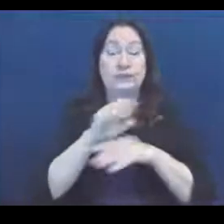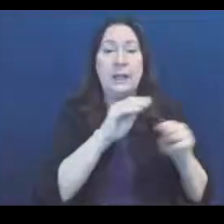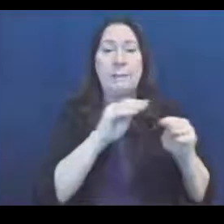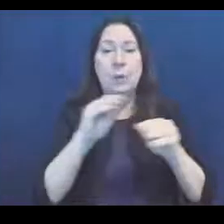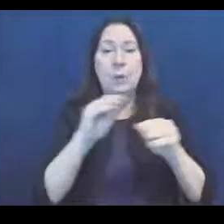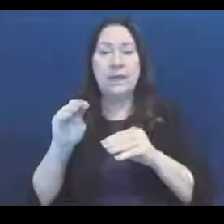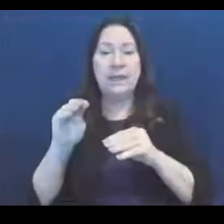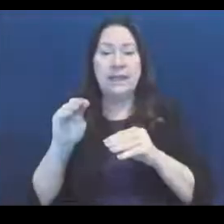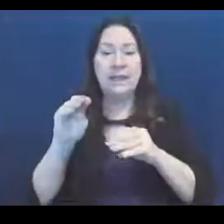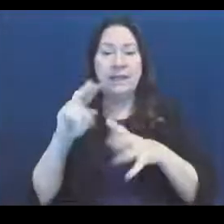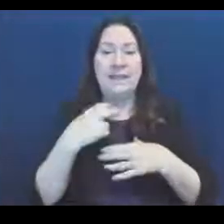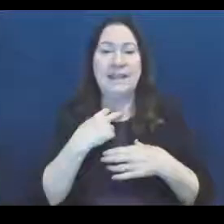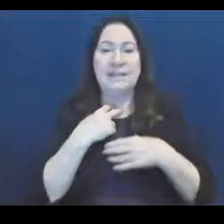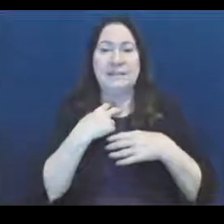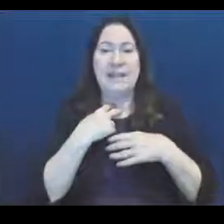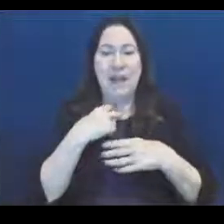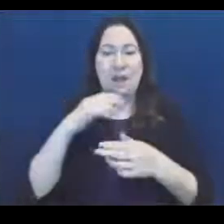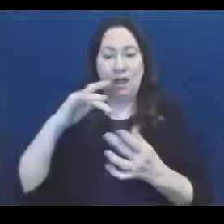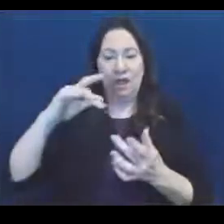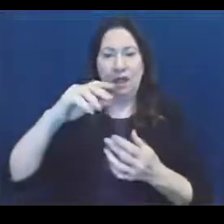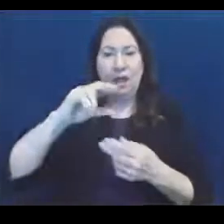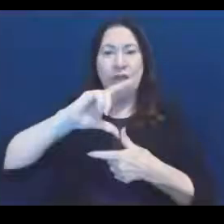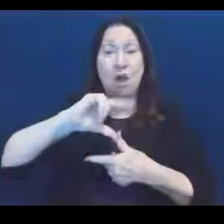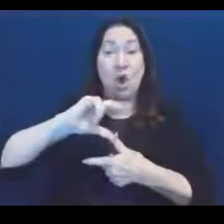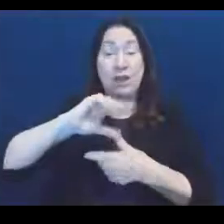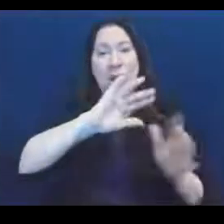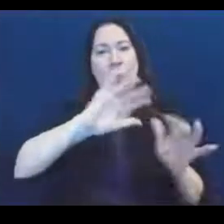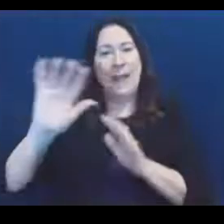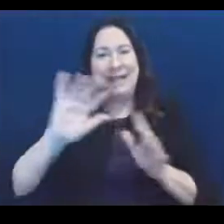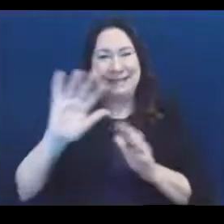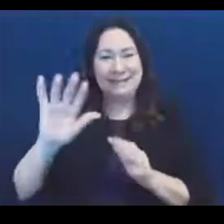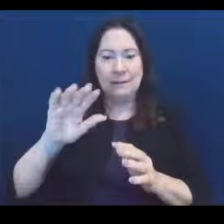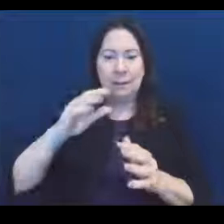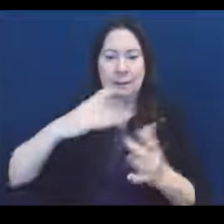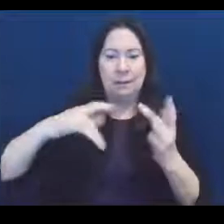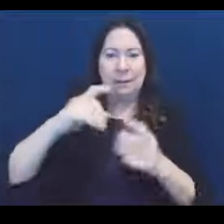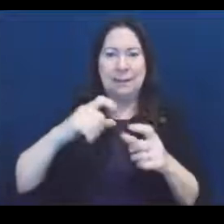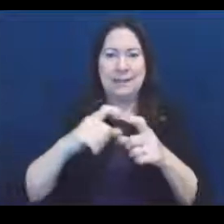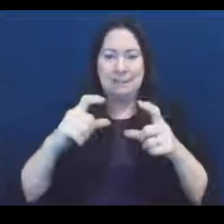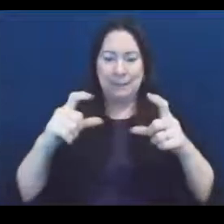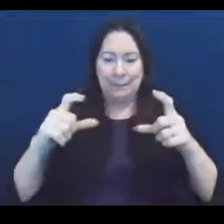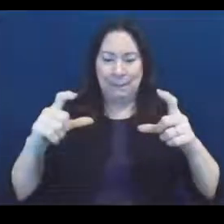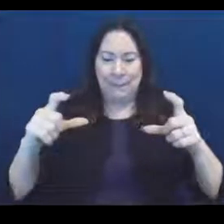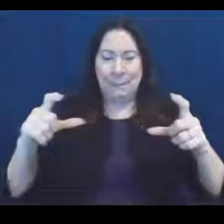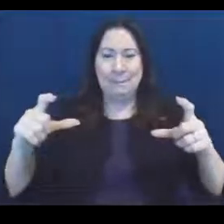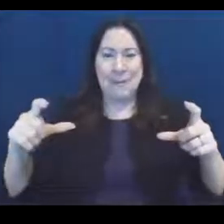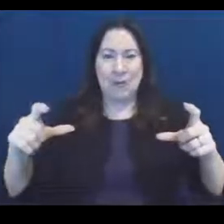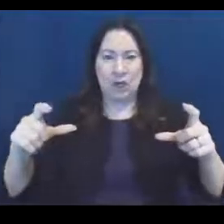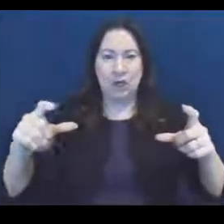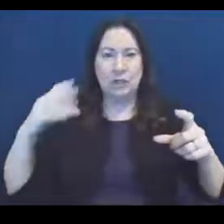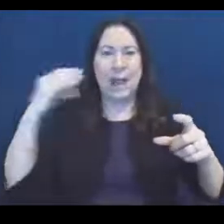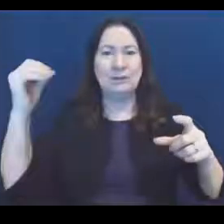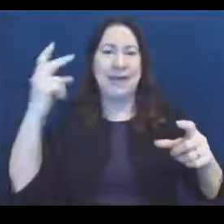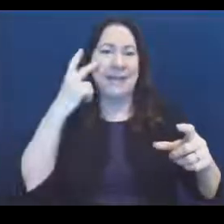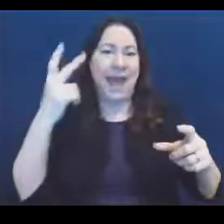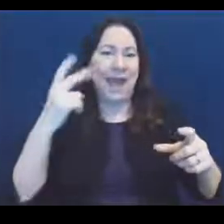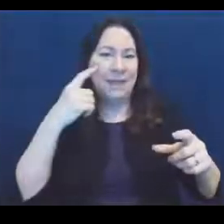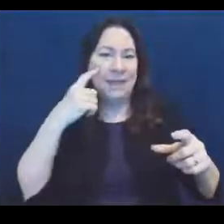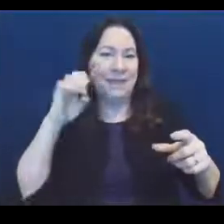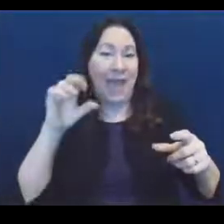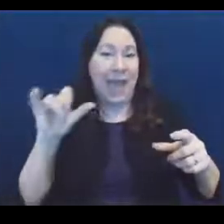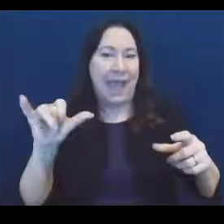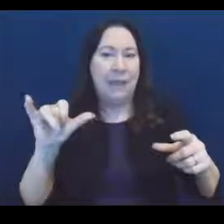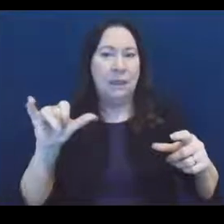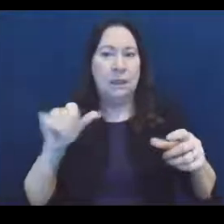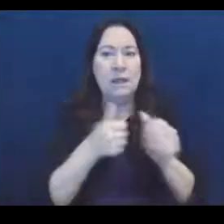the expanding ring of very, very strong winds within the eye of or outside the eye of the storm, they're trapped there and they're forced to move along